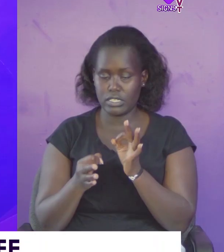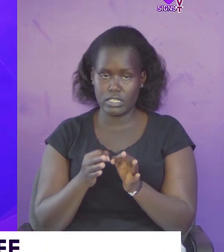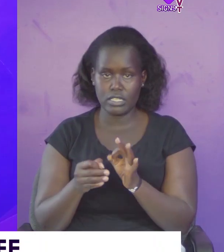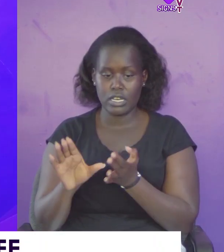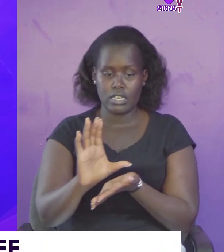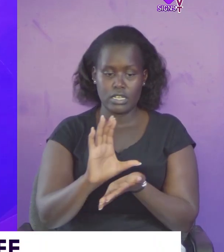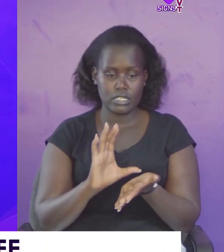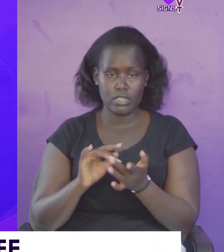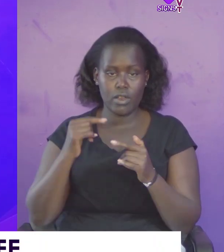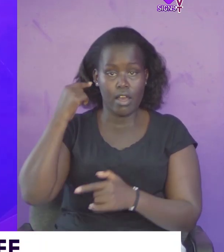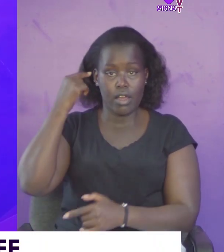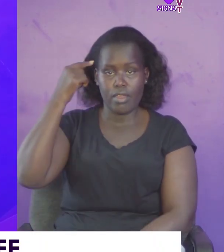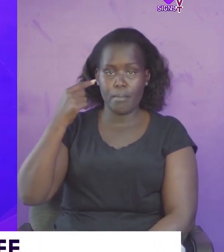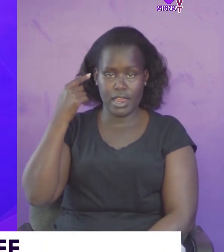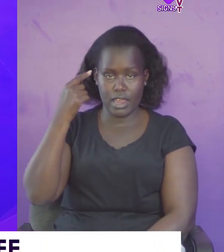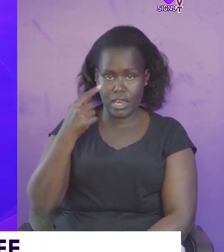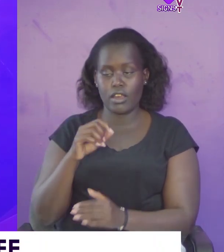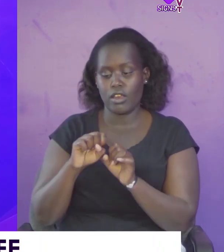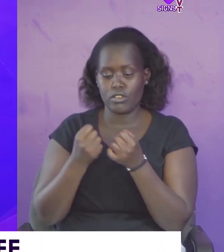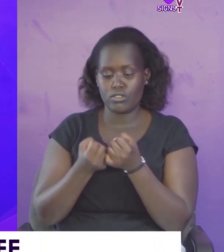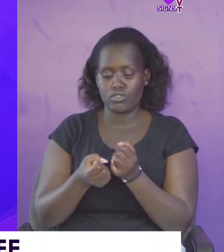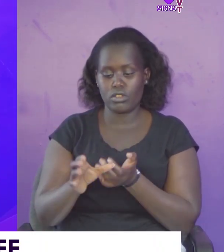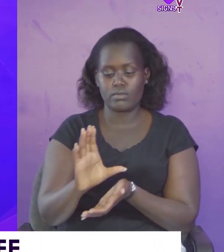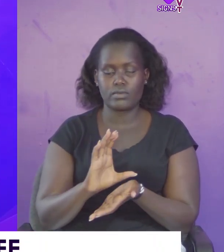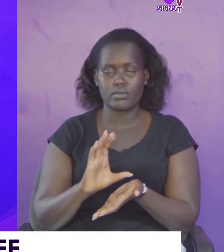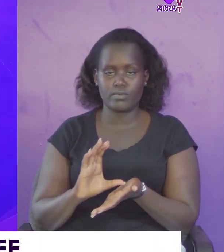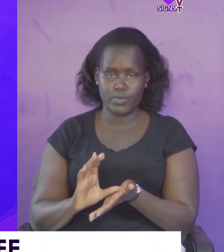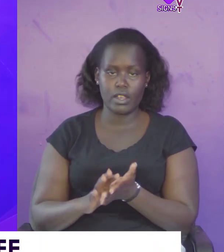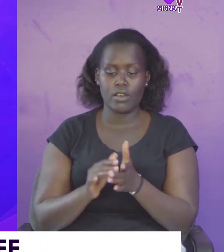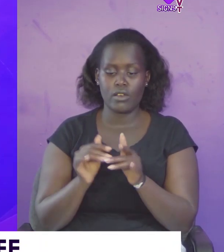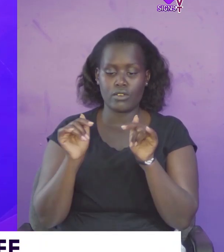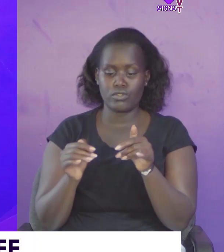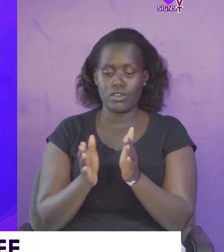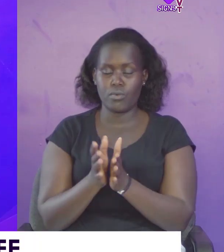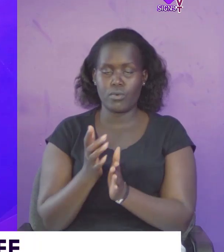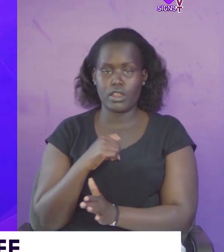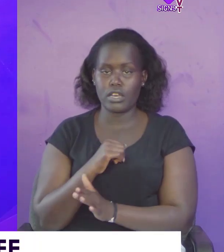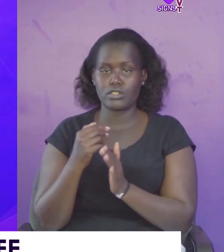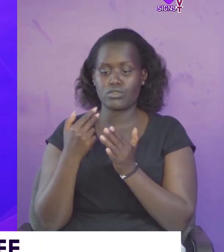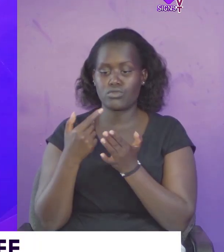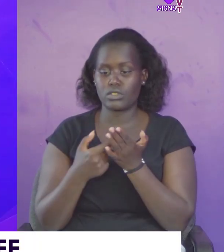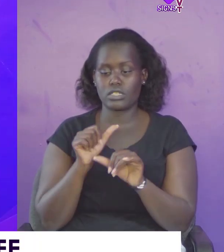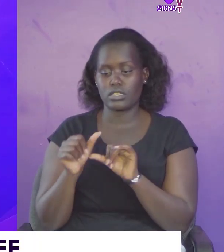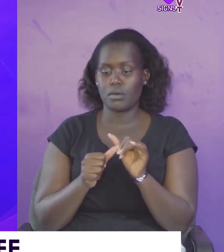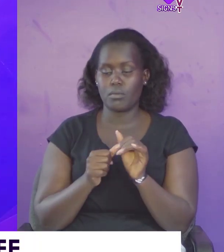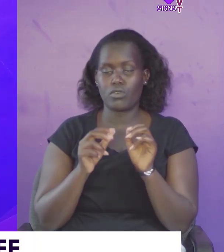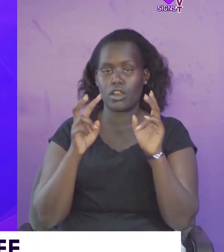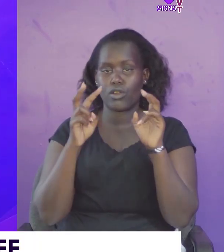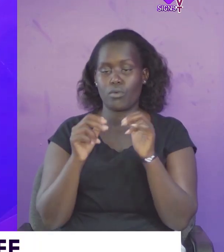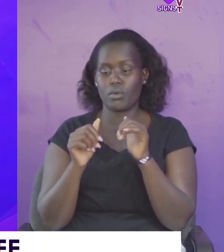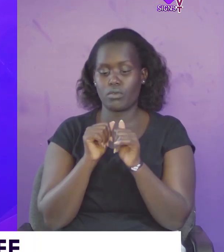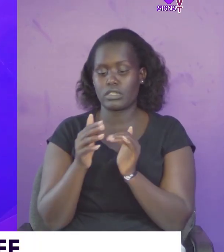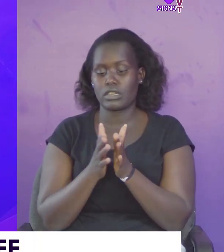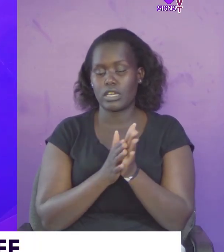Madare Social Justice Center. He is here with us today to talk about an interesting topic,